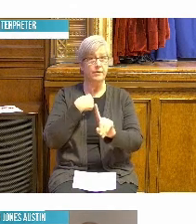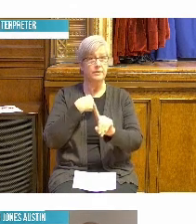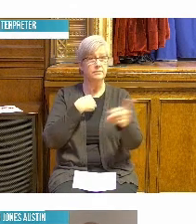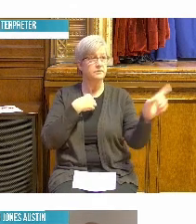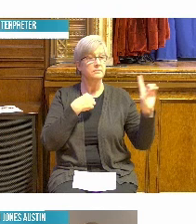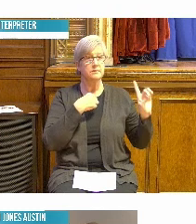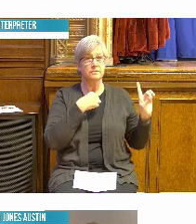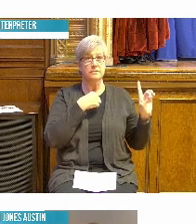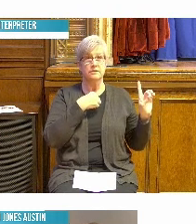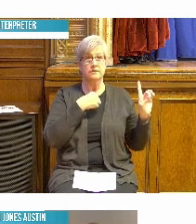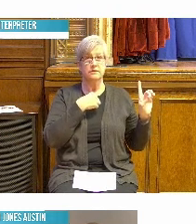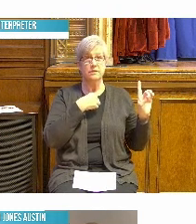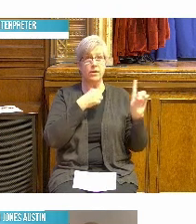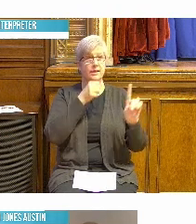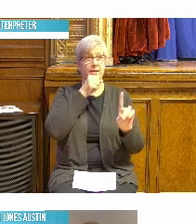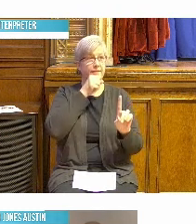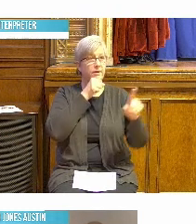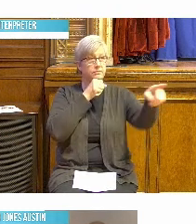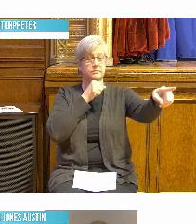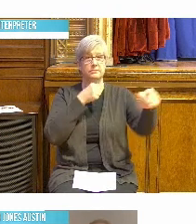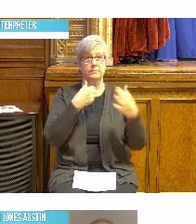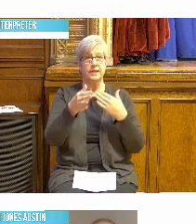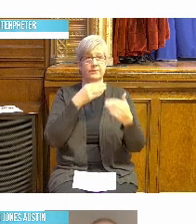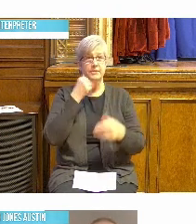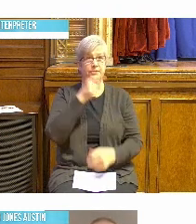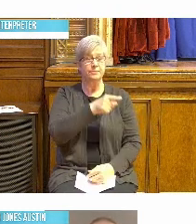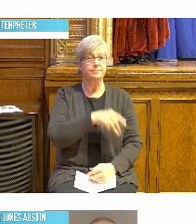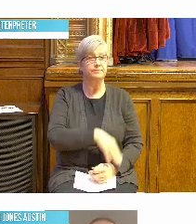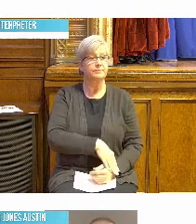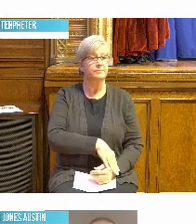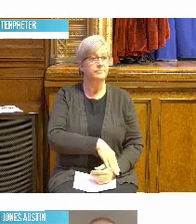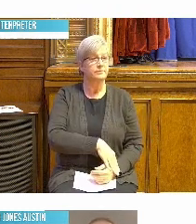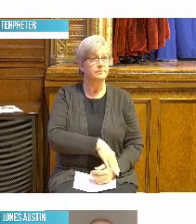Yes, yep. Or you can go to the mic right there, whatever's easier for you.